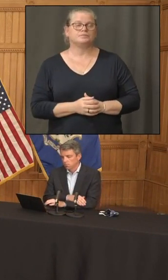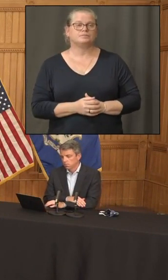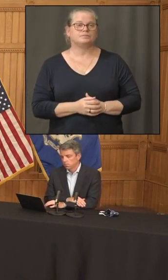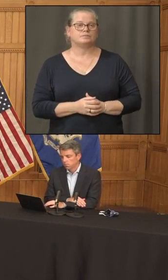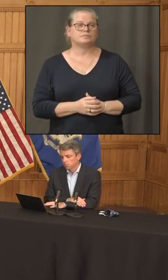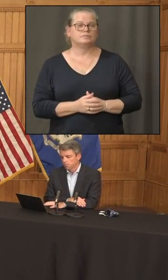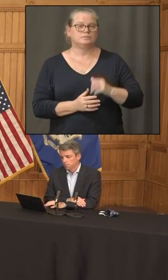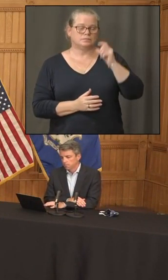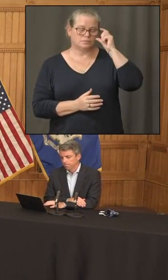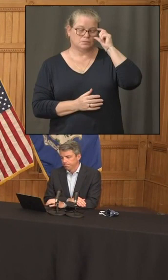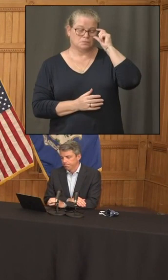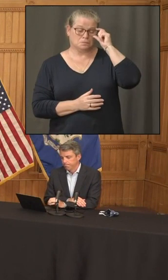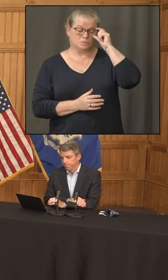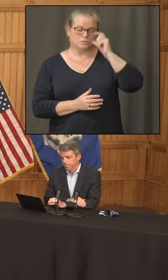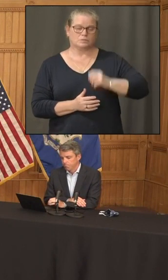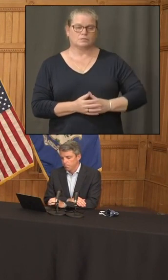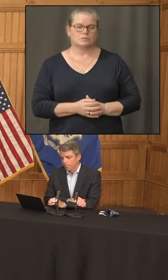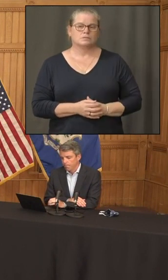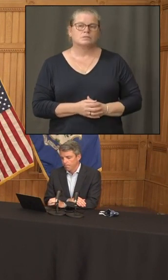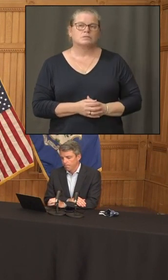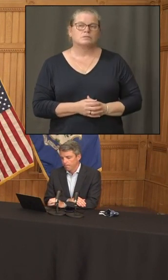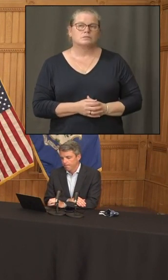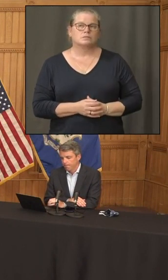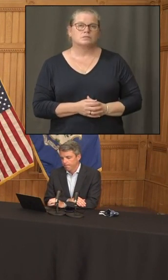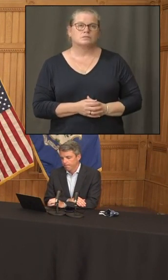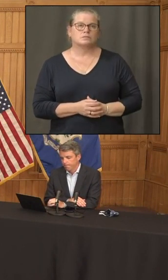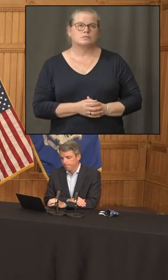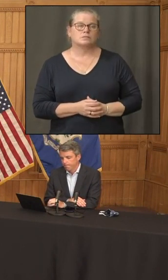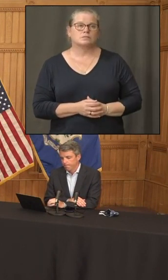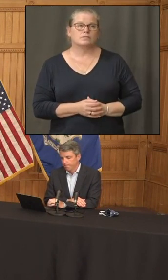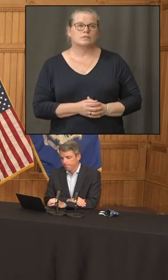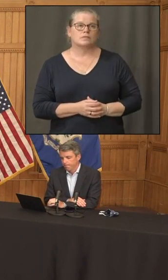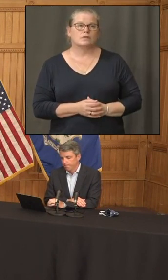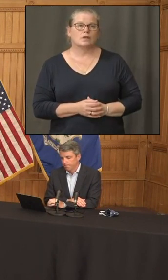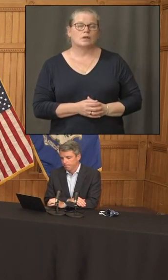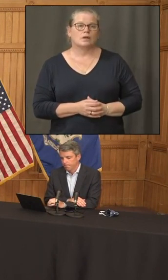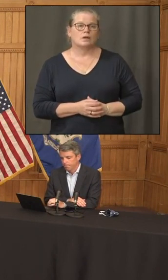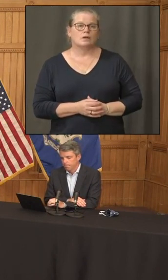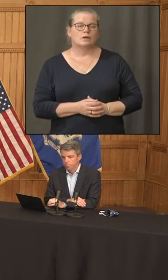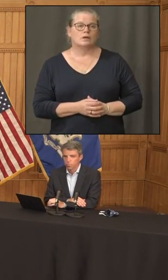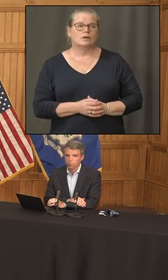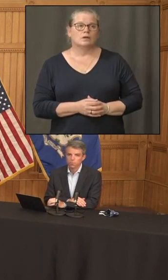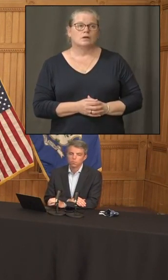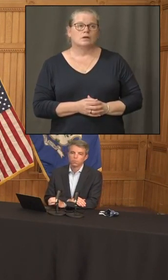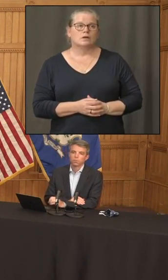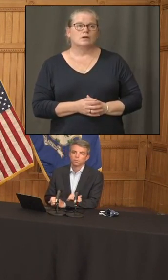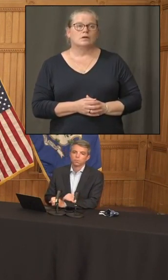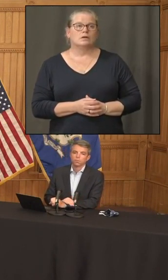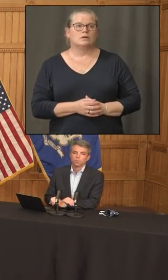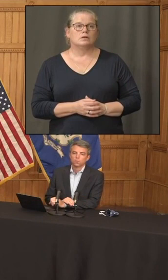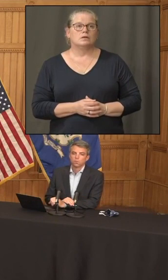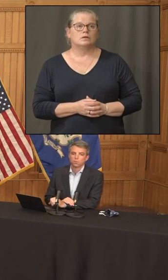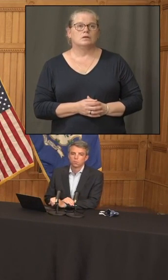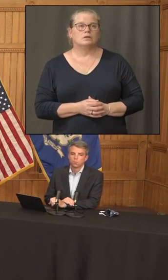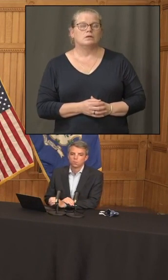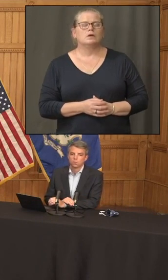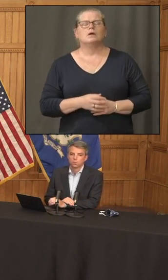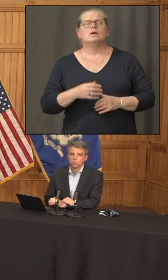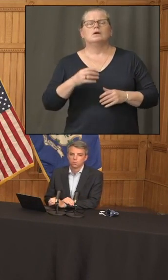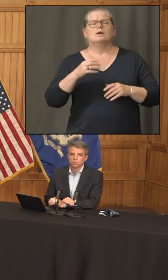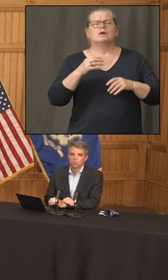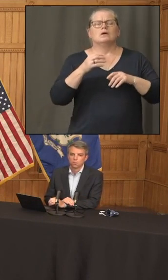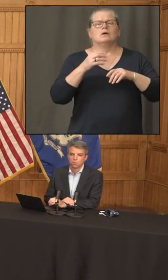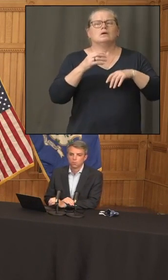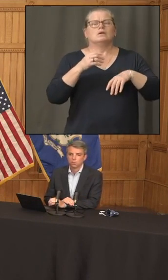Thanks very much. I'd like to just follow up quick on Sue Haig's question about quarantine.